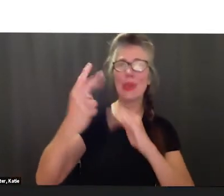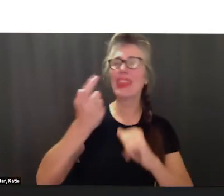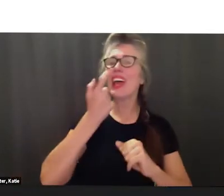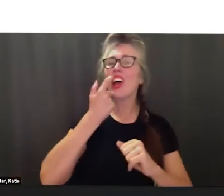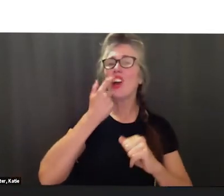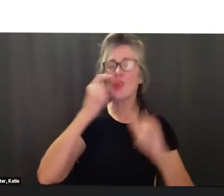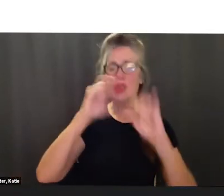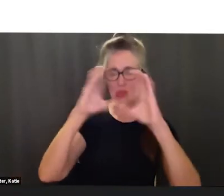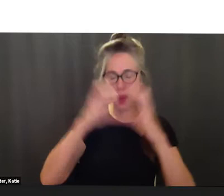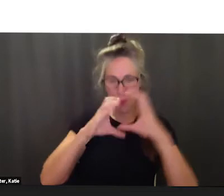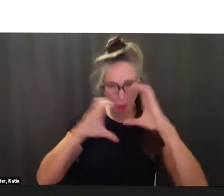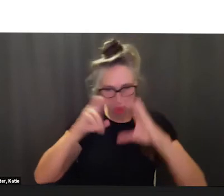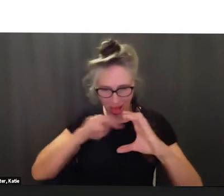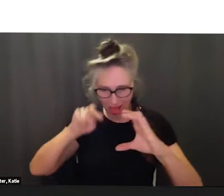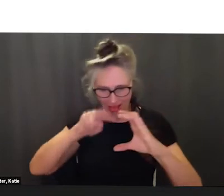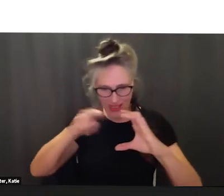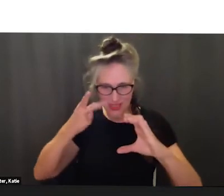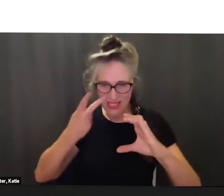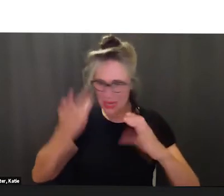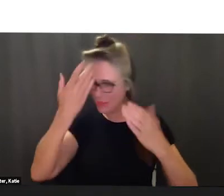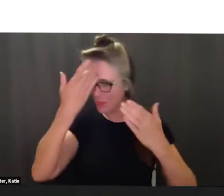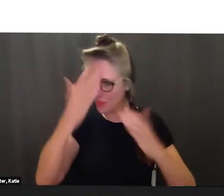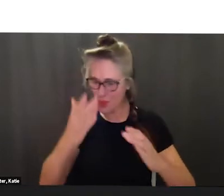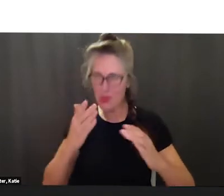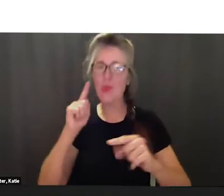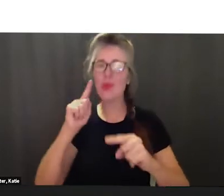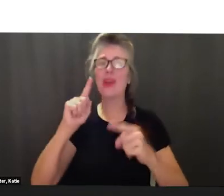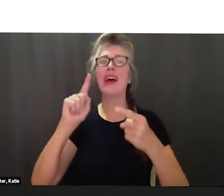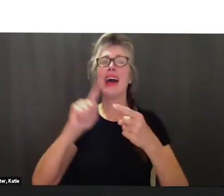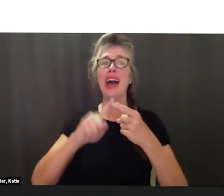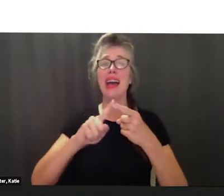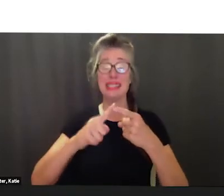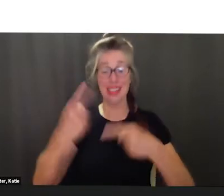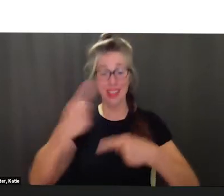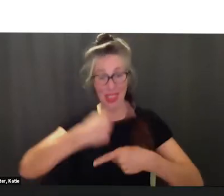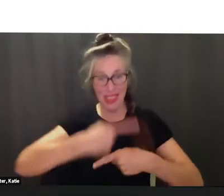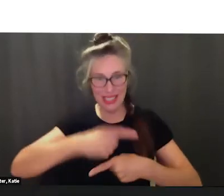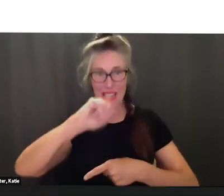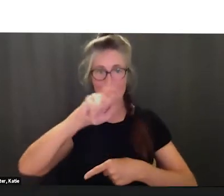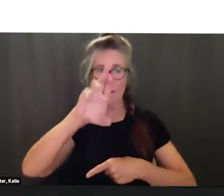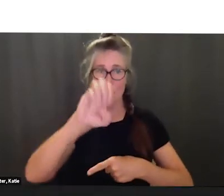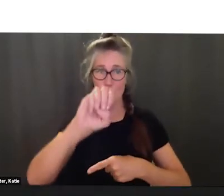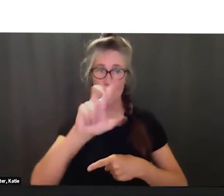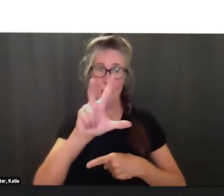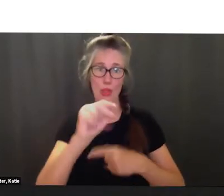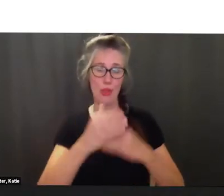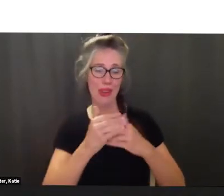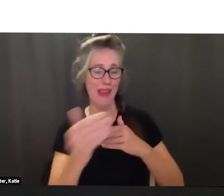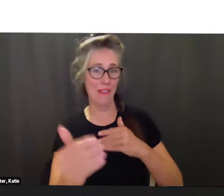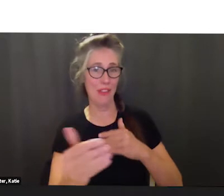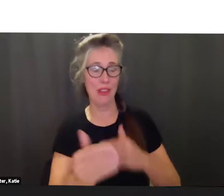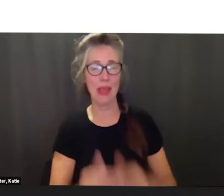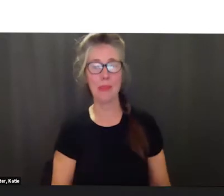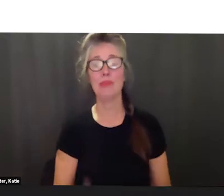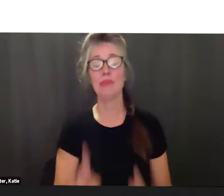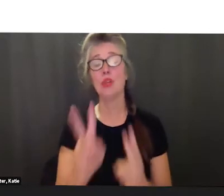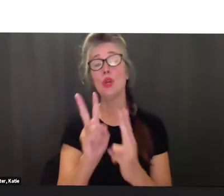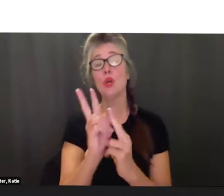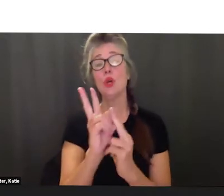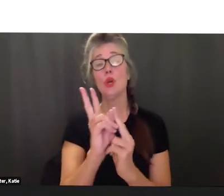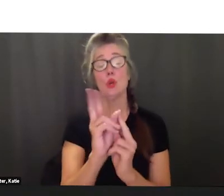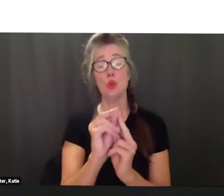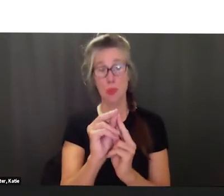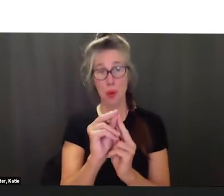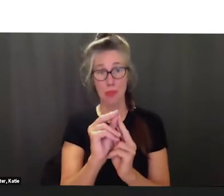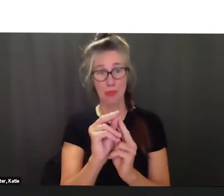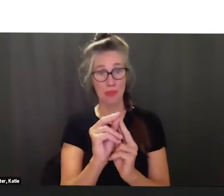we won't know till after June 30th. So thank you. Now, 2 more things. Of course, in the future